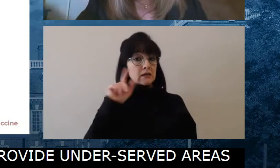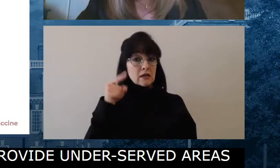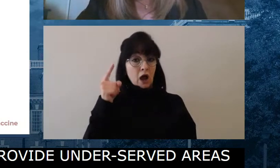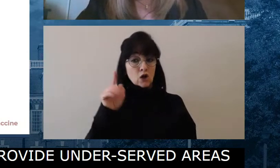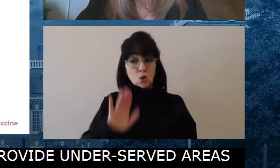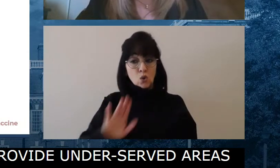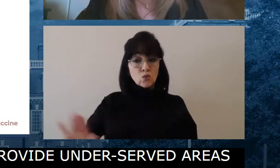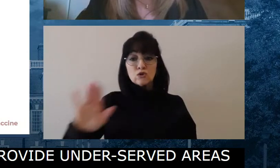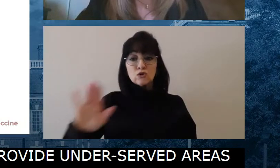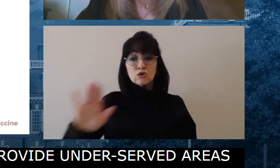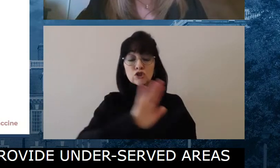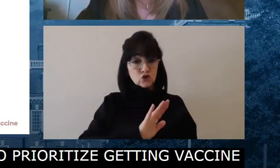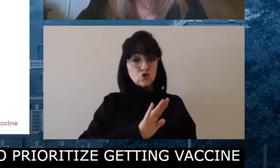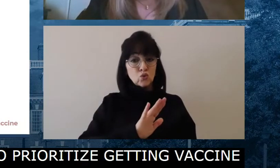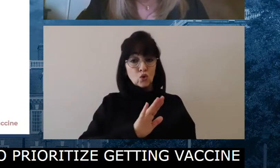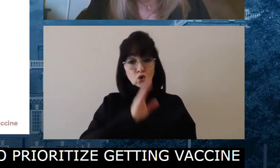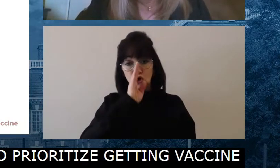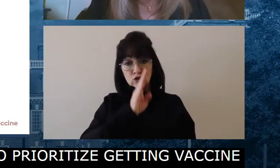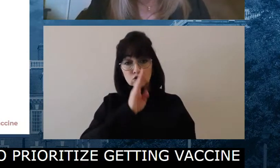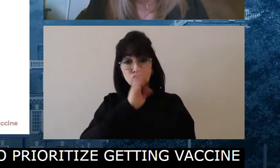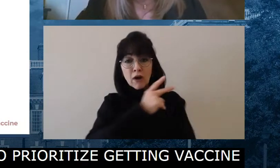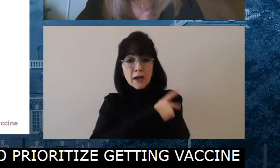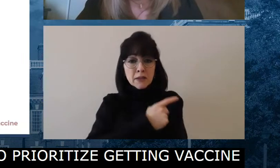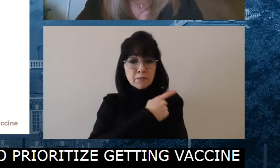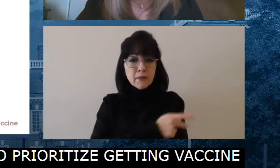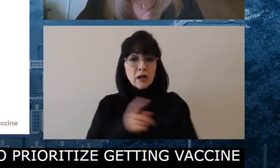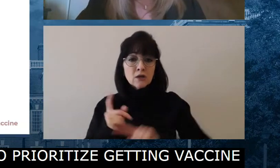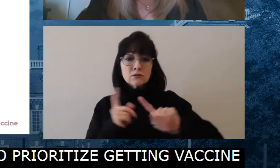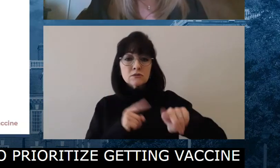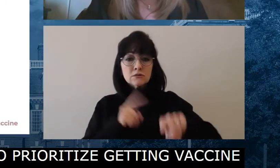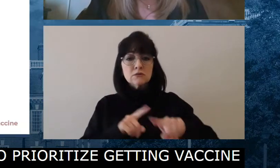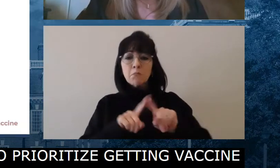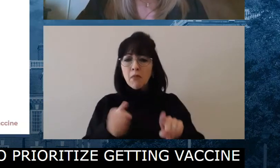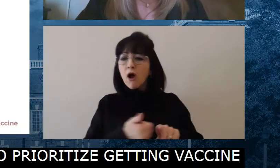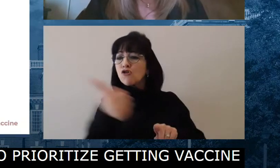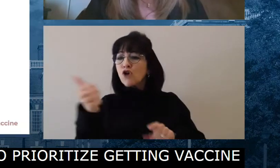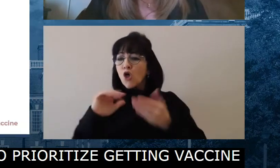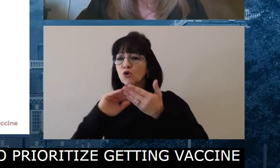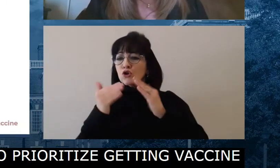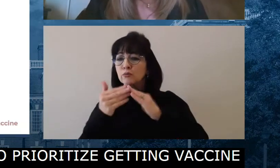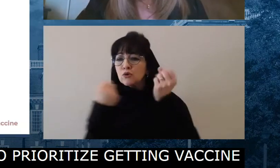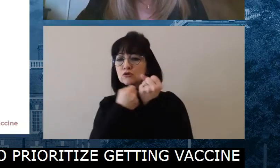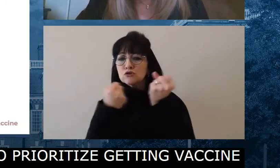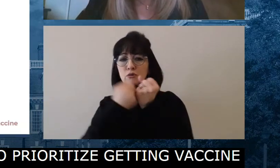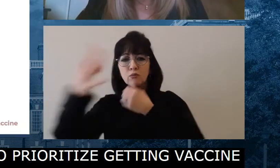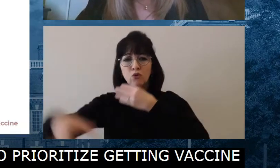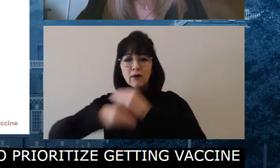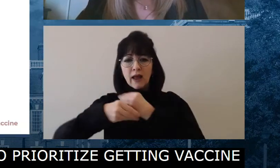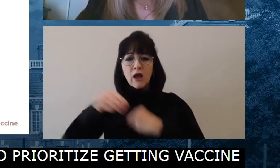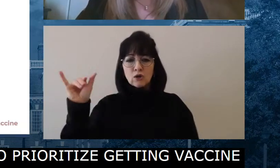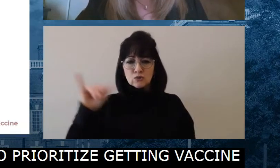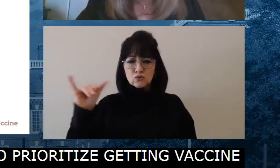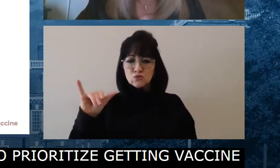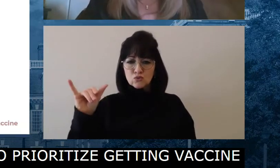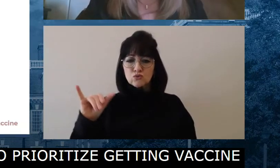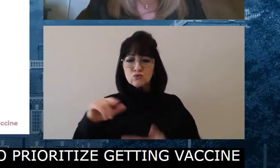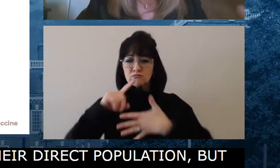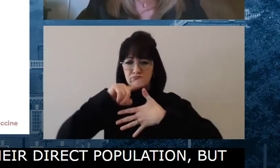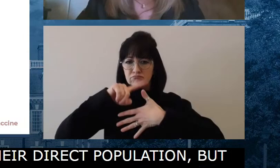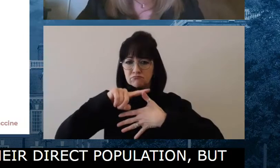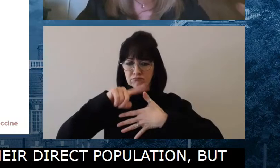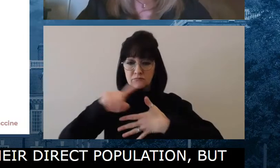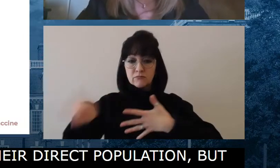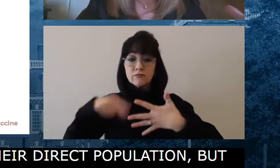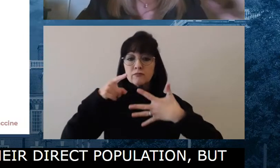start providing more support for community vaccine as well. We also want to mention community vaccine,